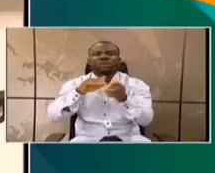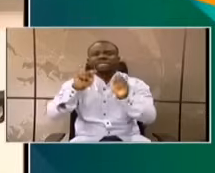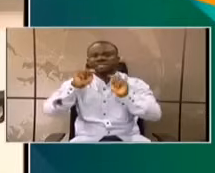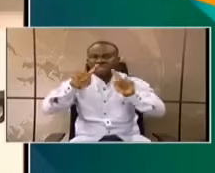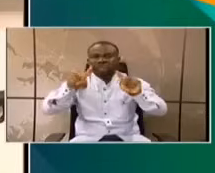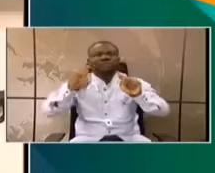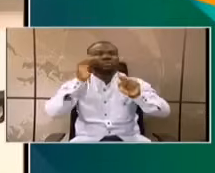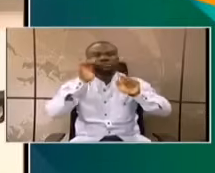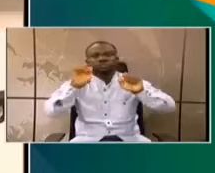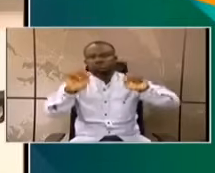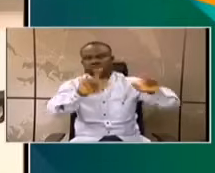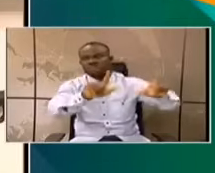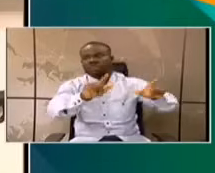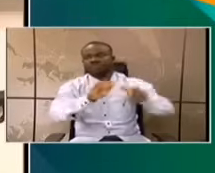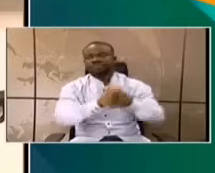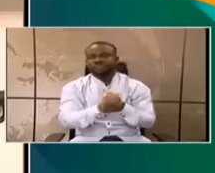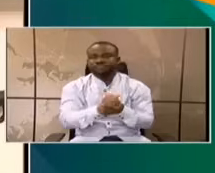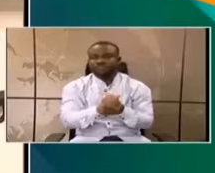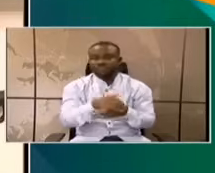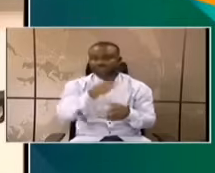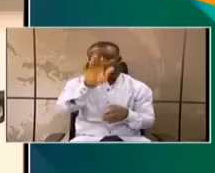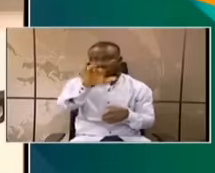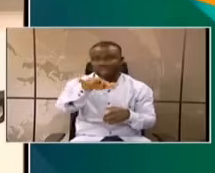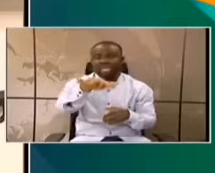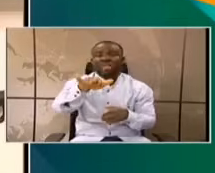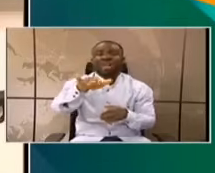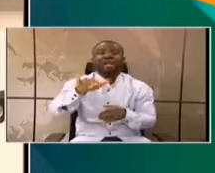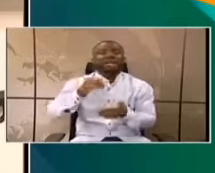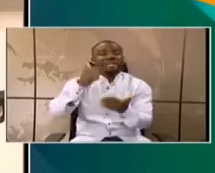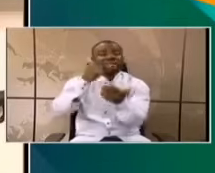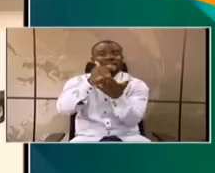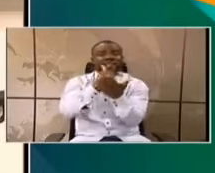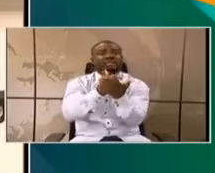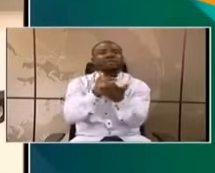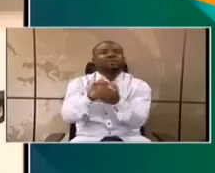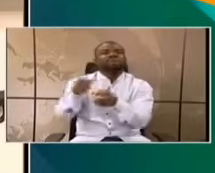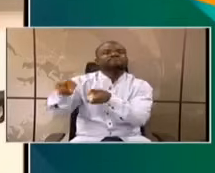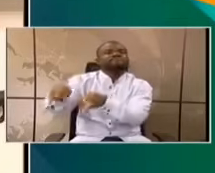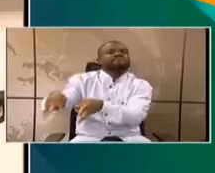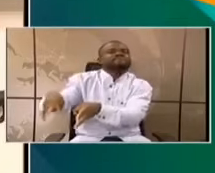eh, better so. Listen to your coffee minerals commission website. Oh,